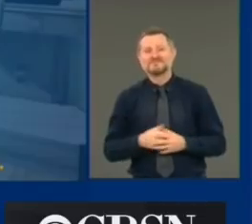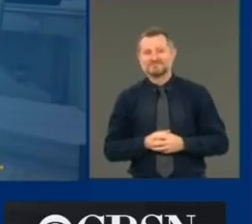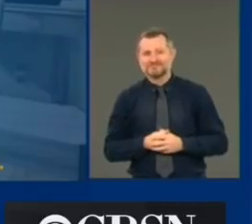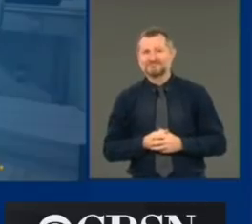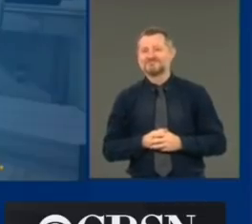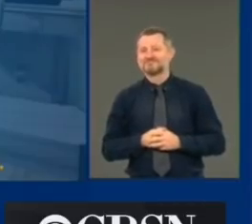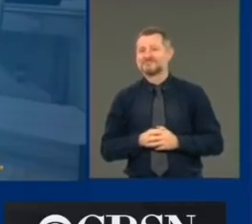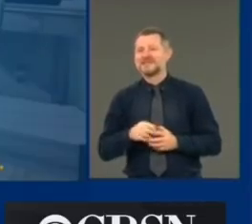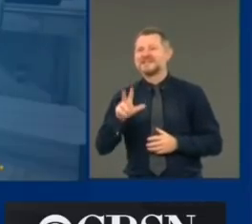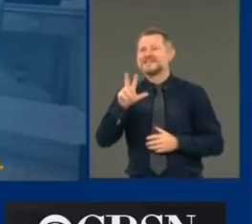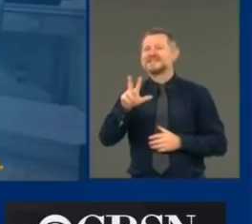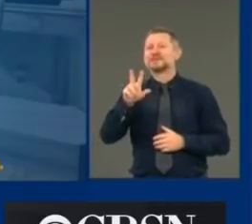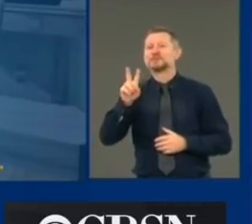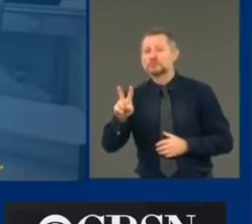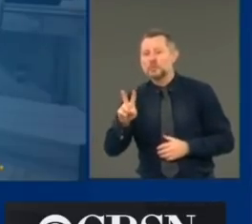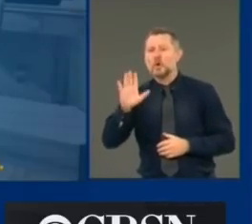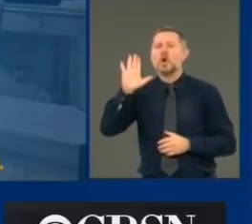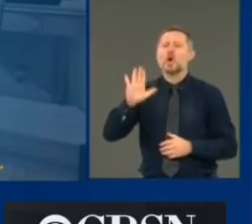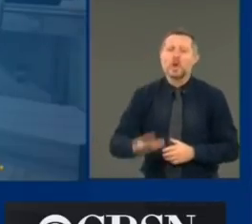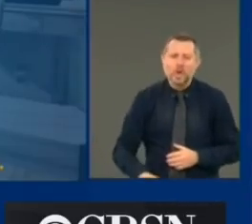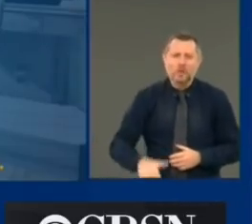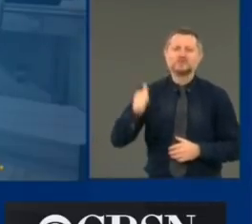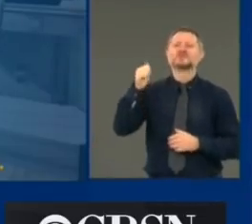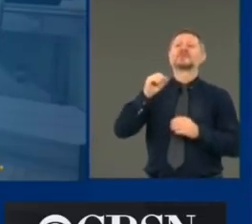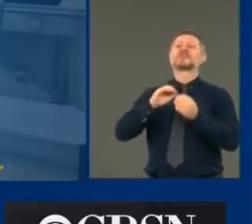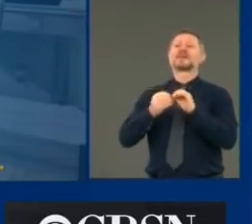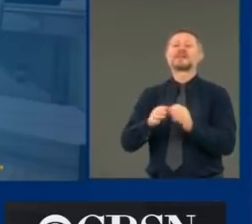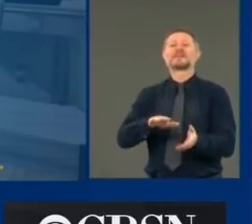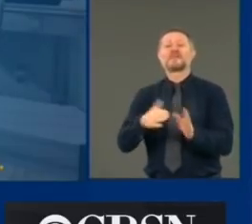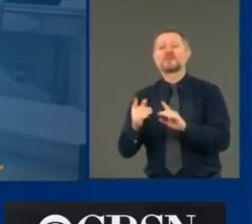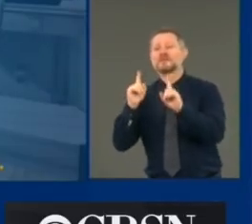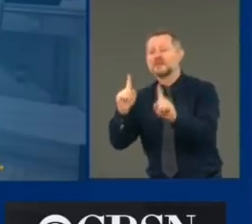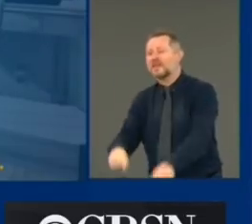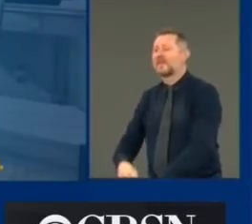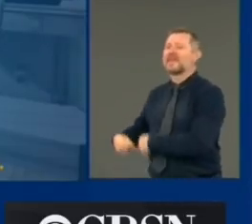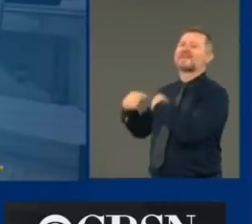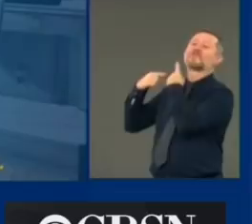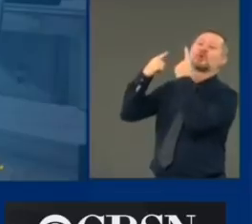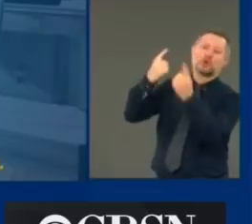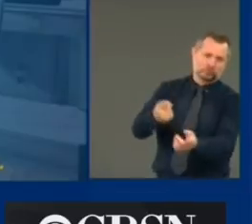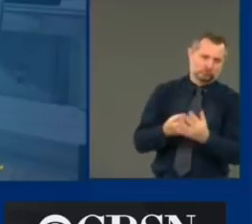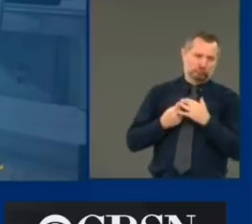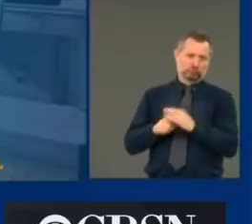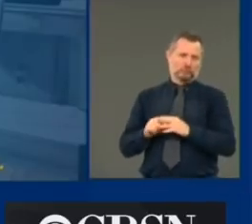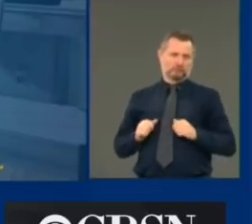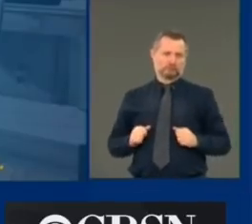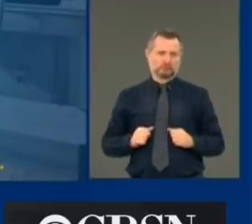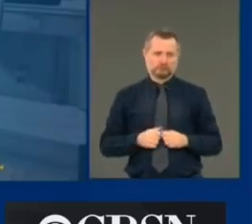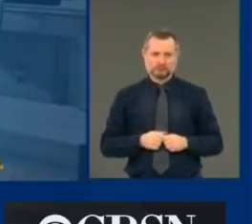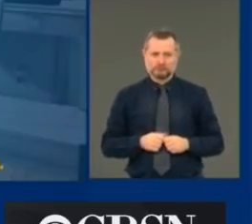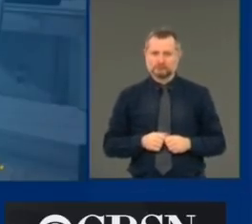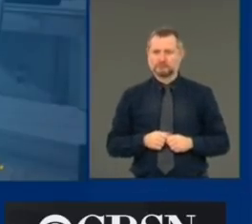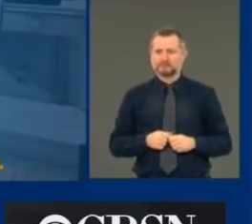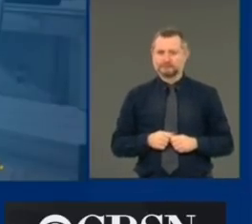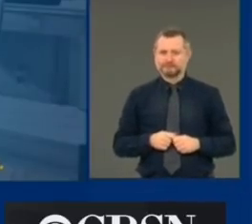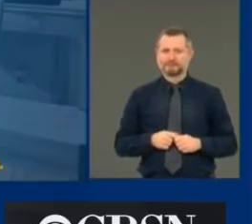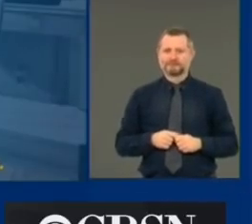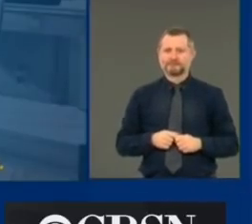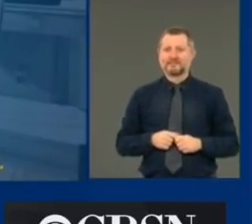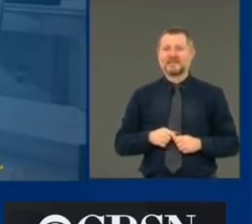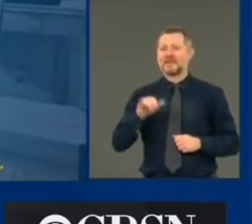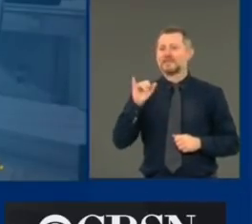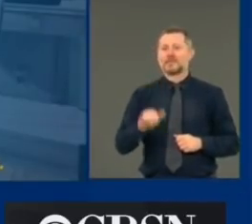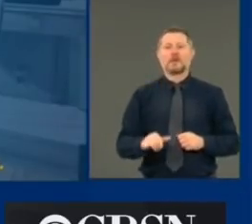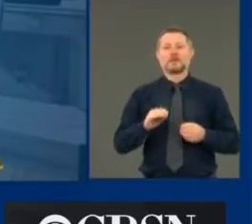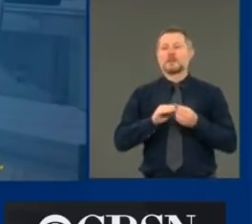lowest number of deaths that we have seen since this started. And that is the number I